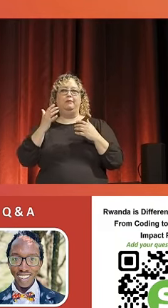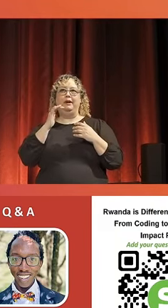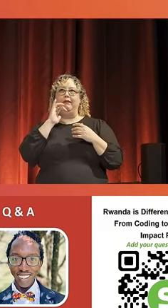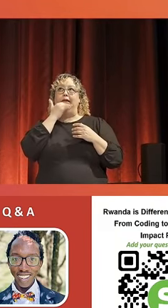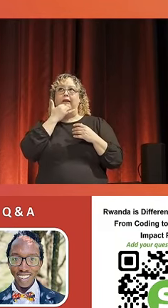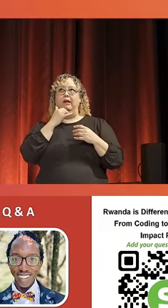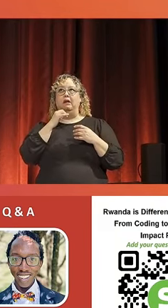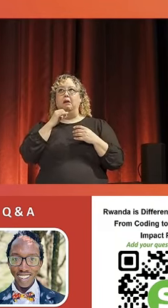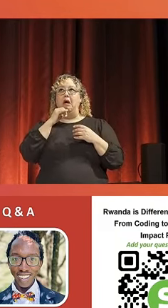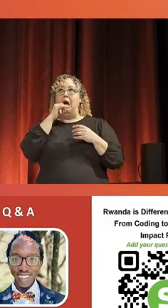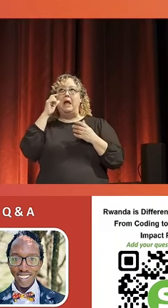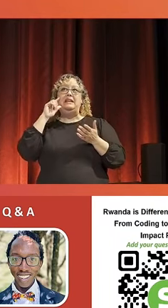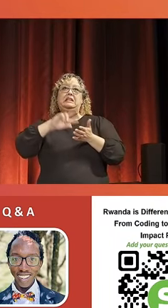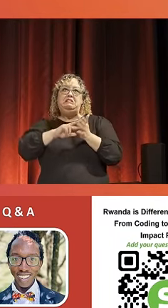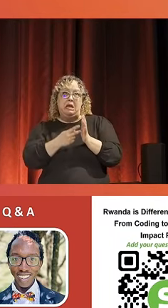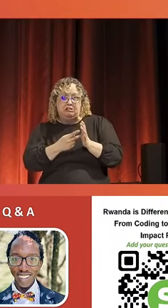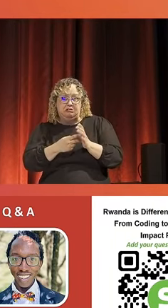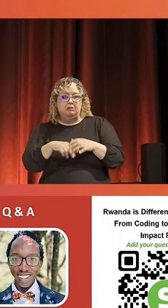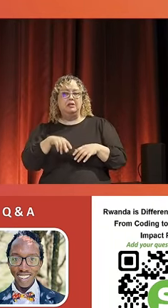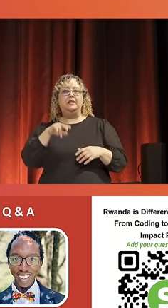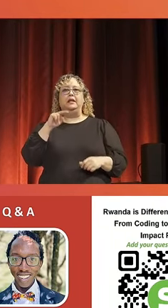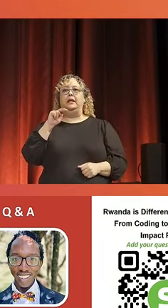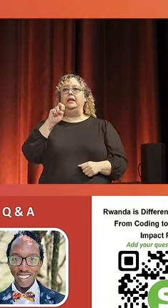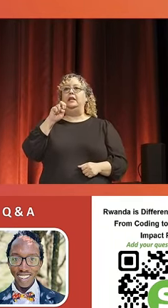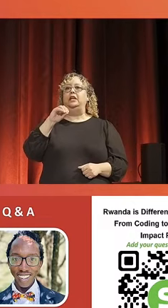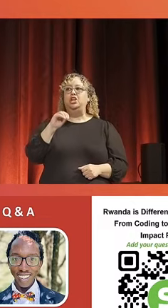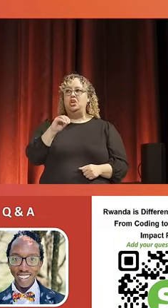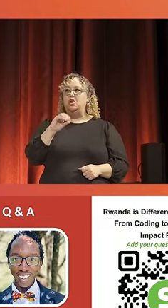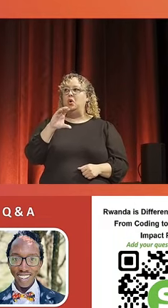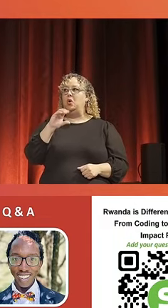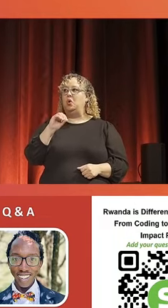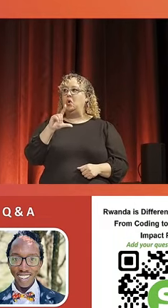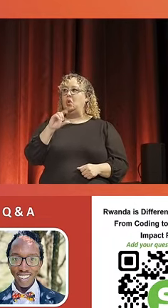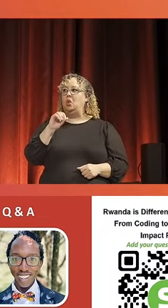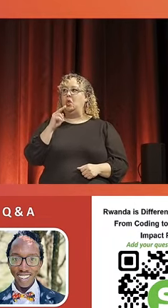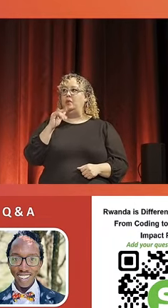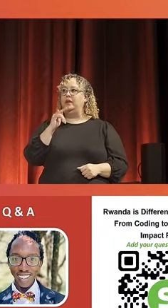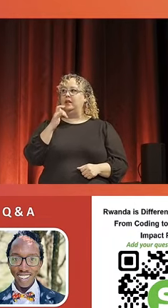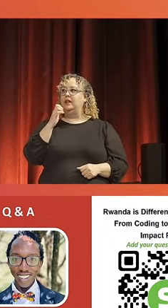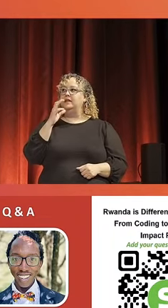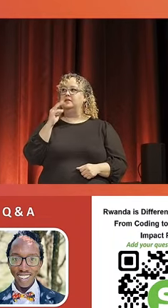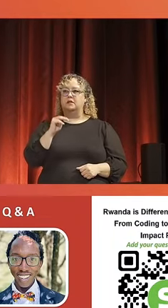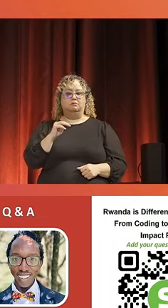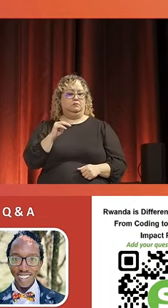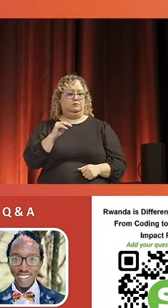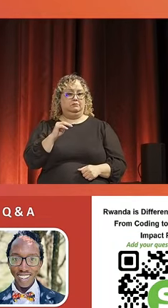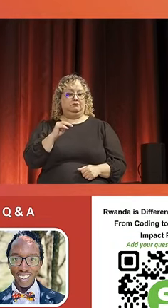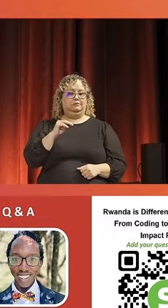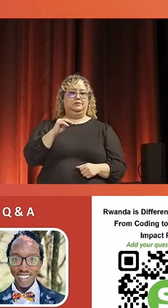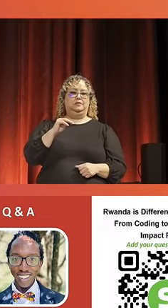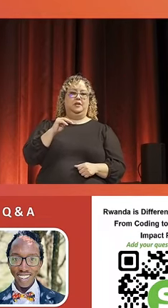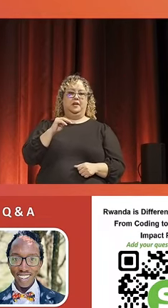neo-colonialism. For example, the floppy disk icon that you were sharing, the closed box, you know.